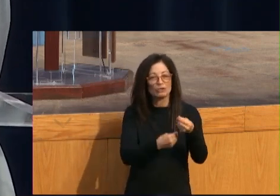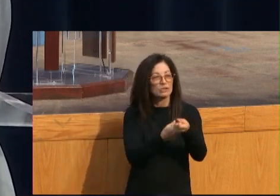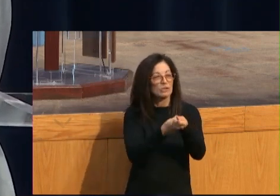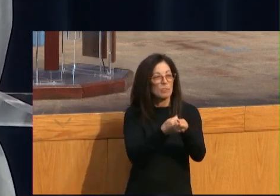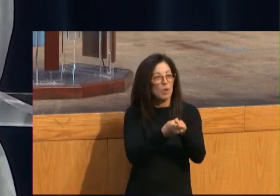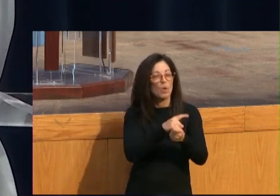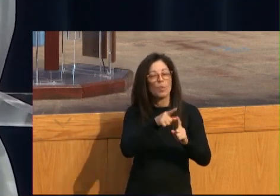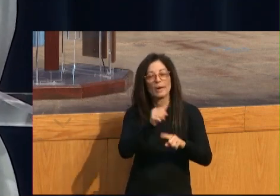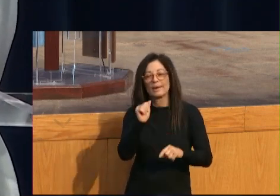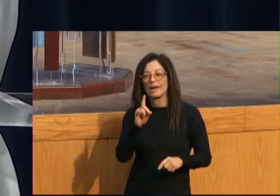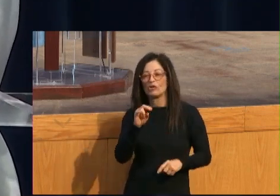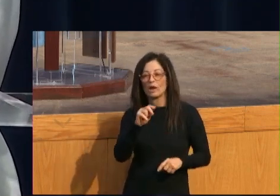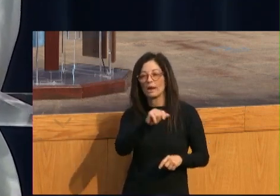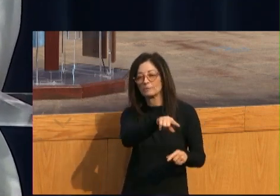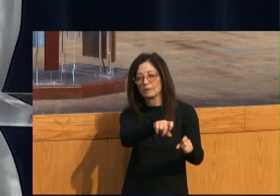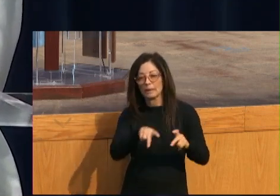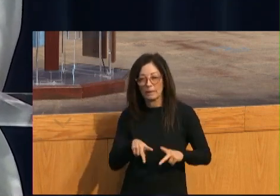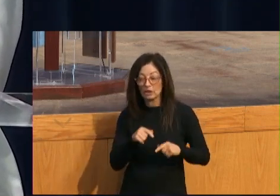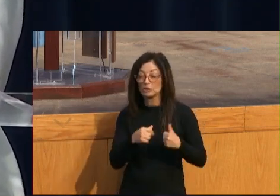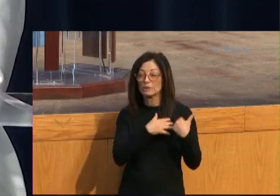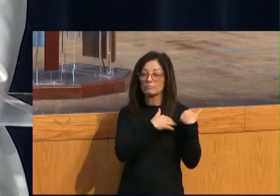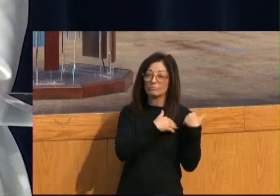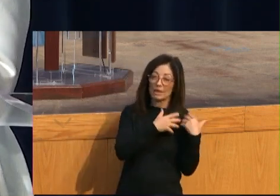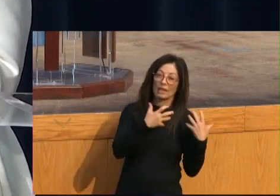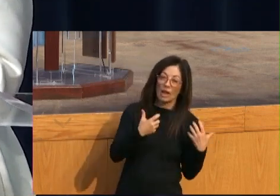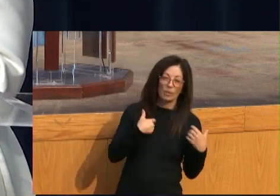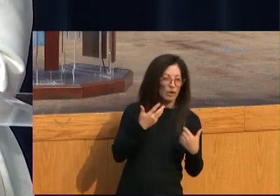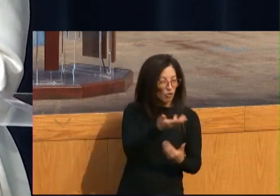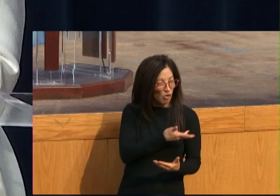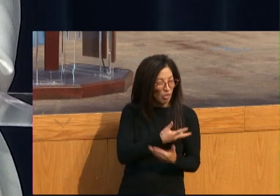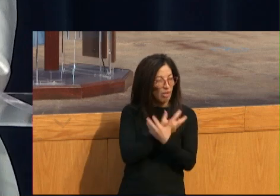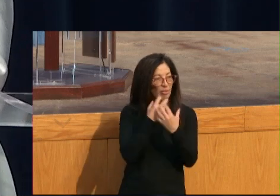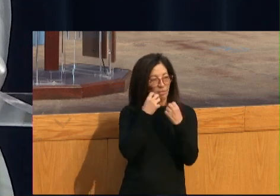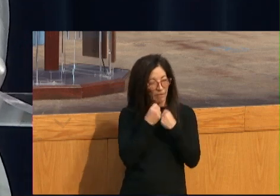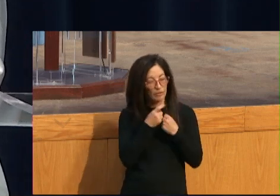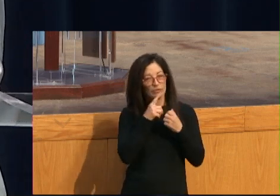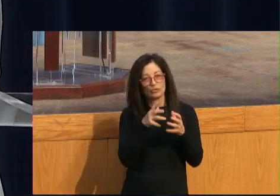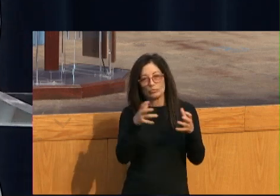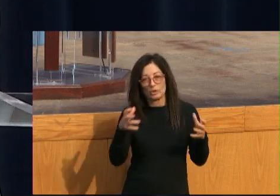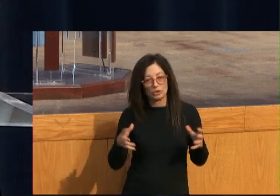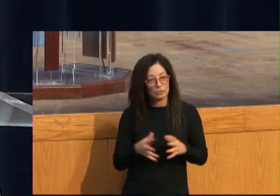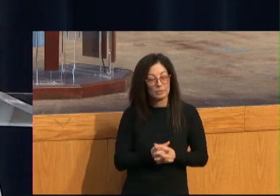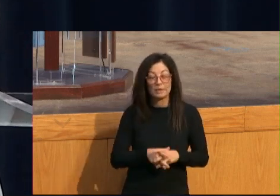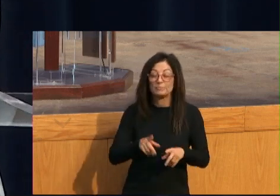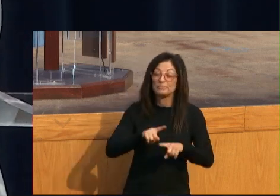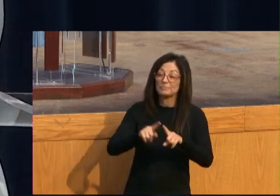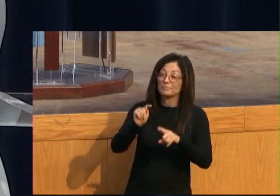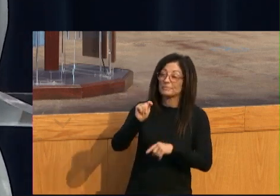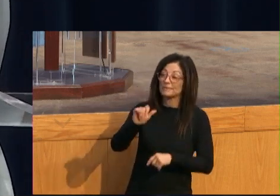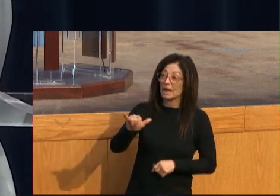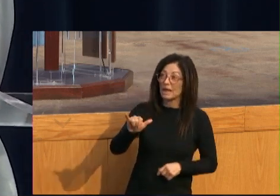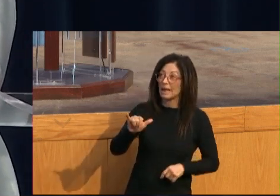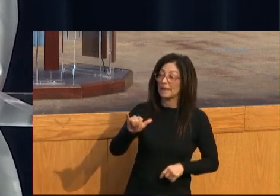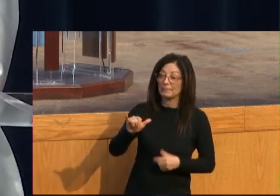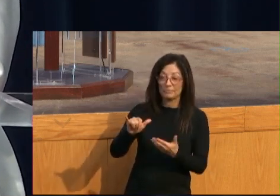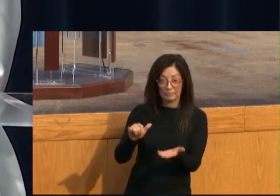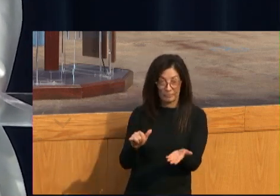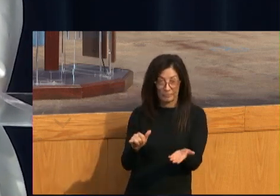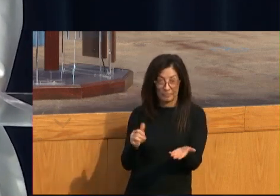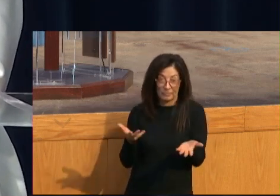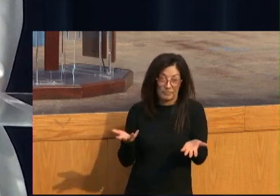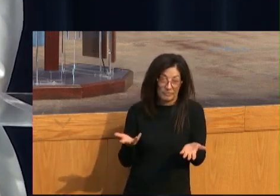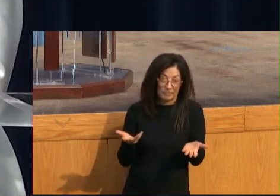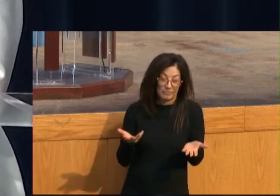to campus. She's been carrying a lot, and we all love her very dearly. But Ty, I wanted to